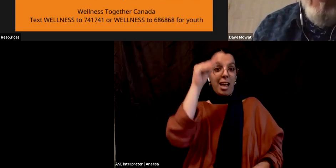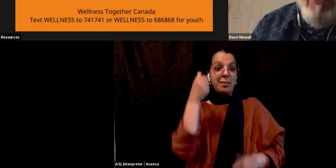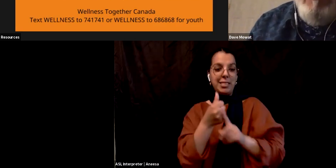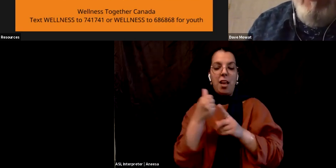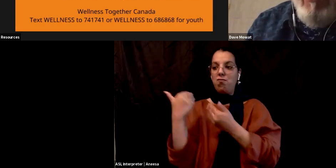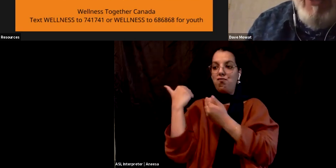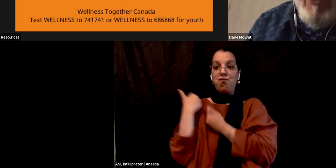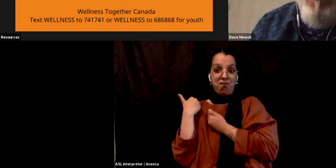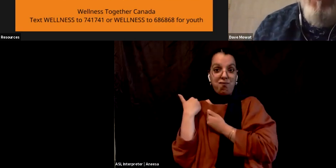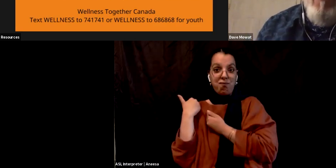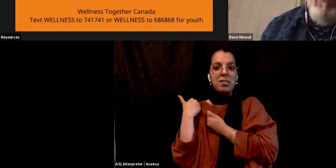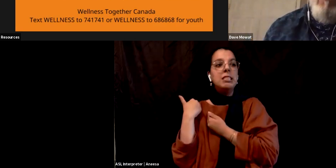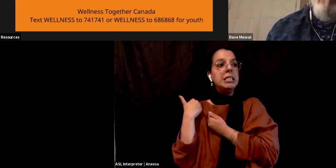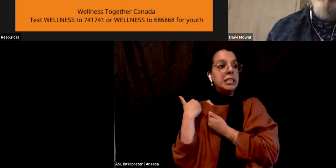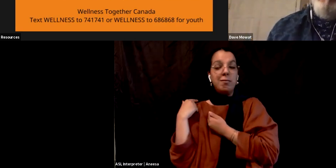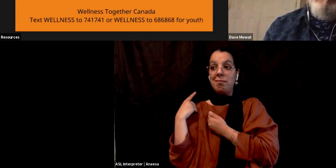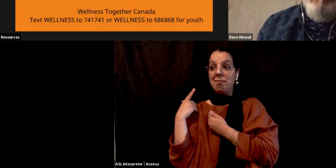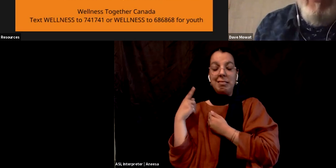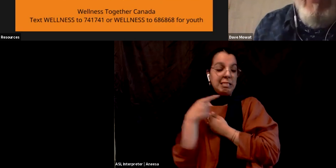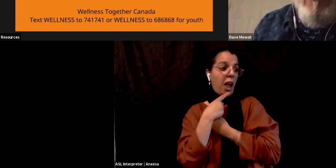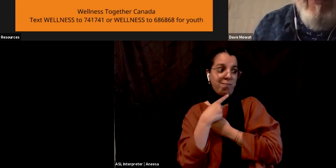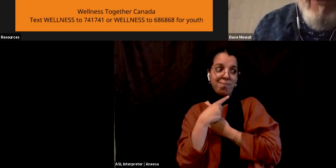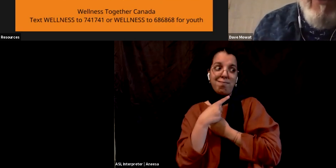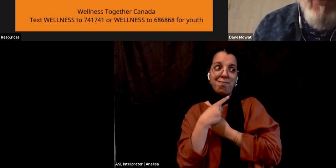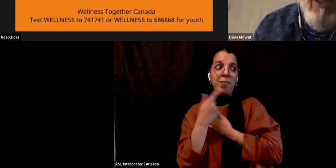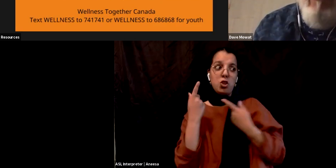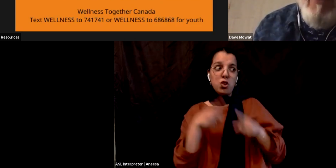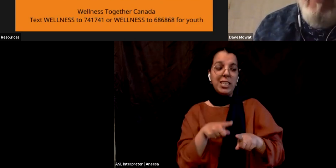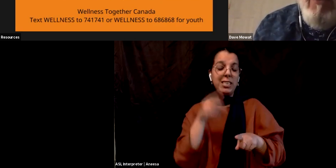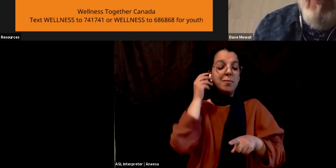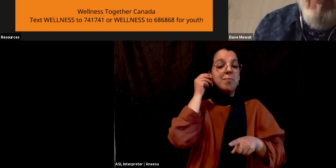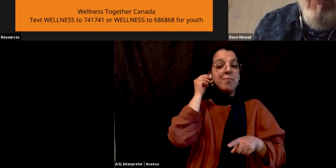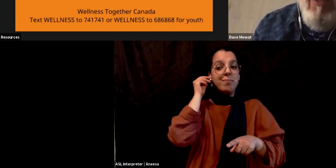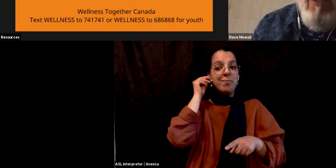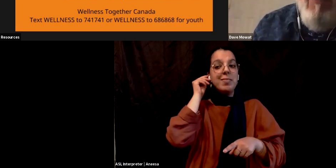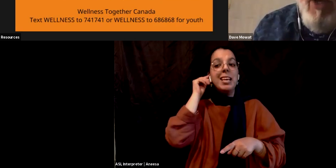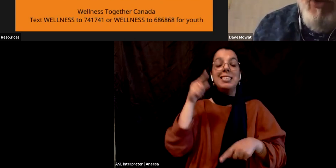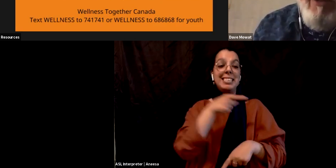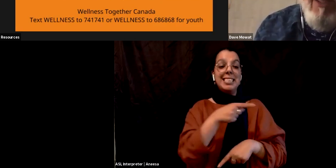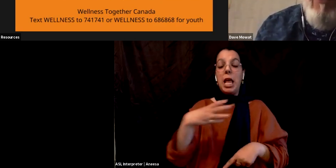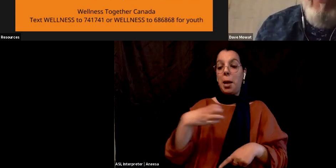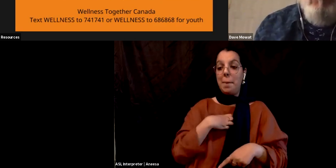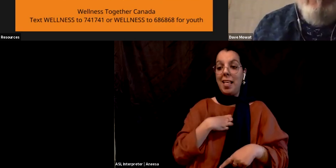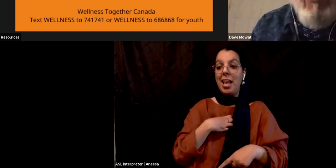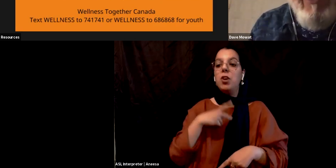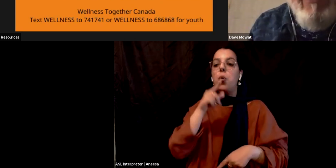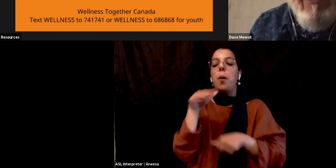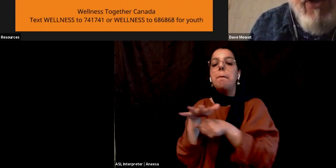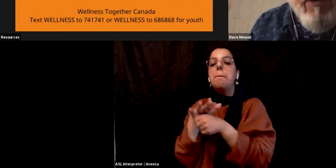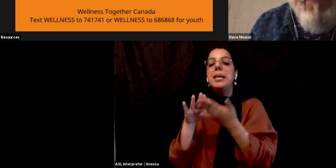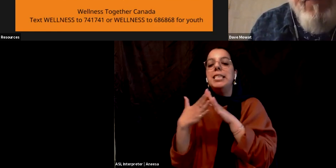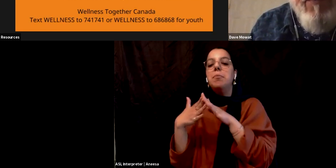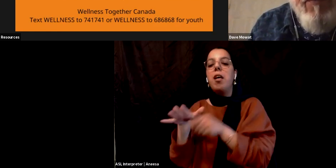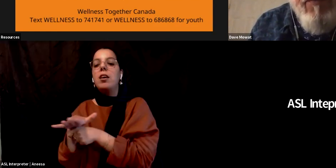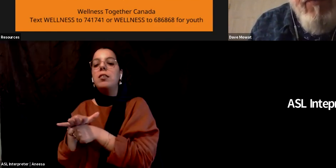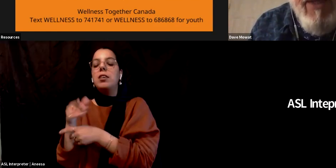1879, he didn't like it either, actually. And he complained to the municipal government about it, and they didn't want to do